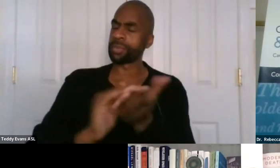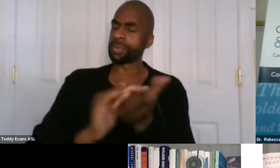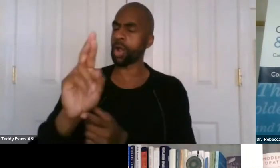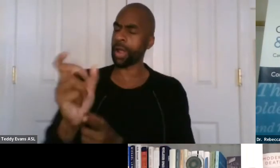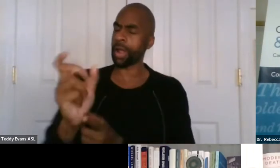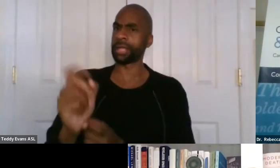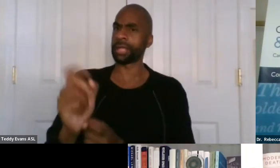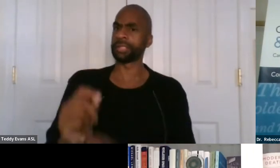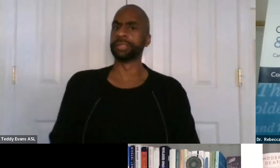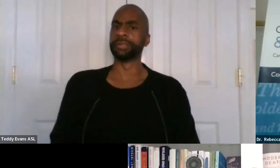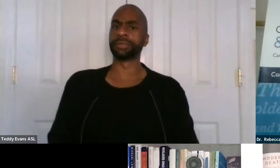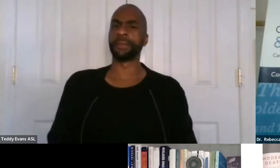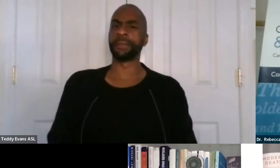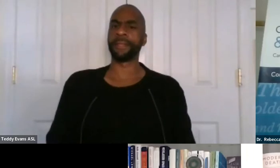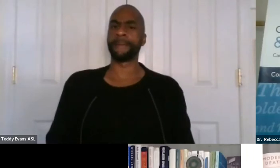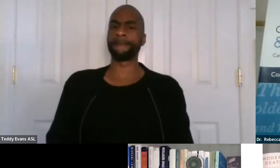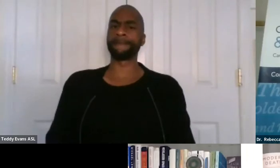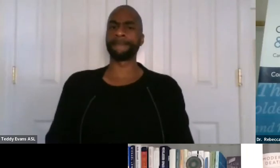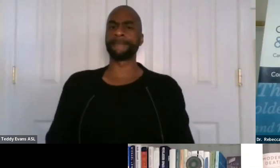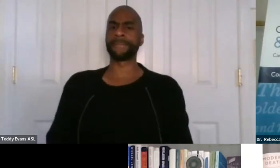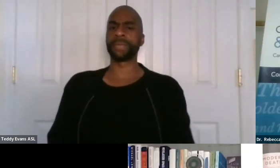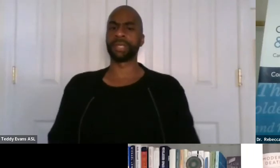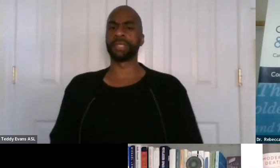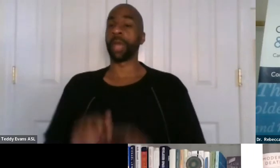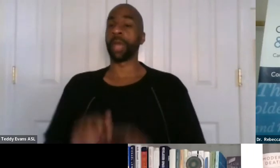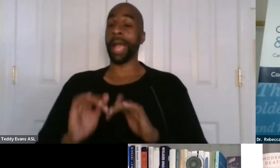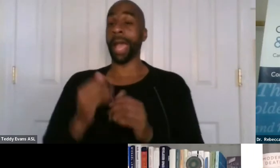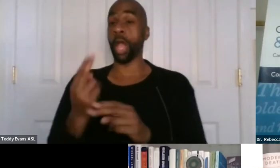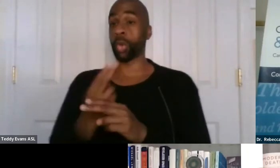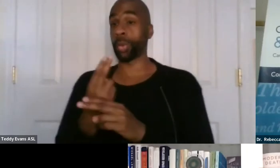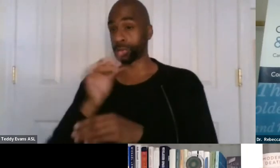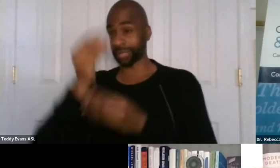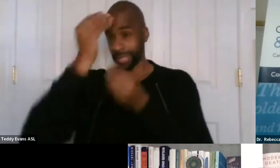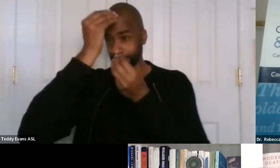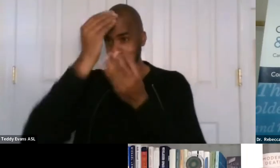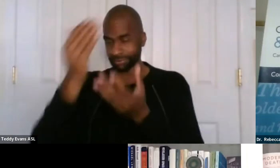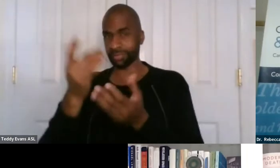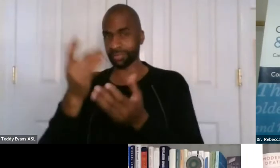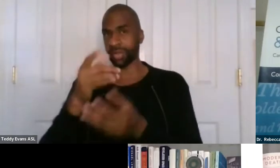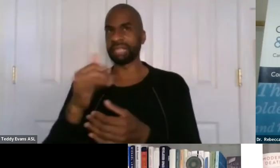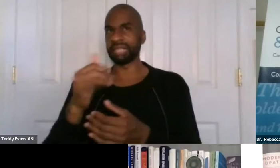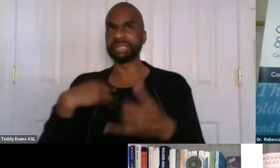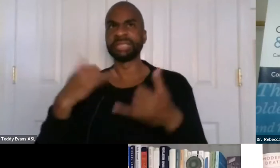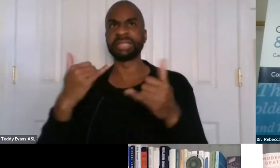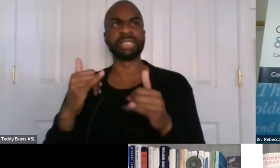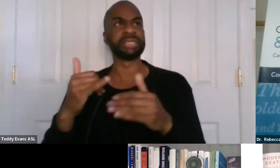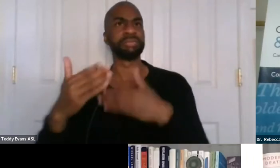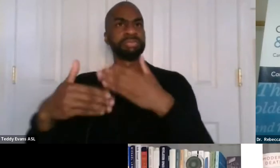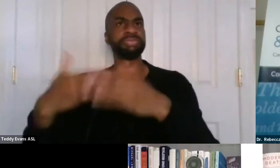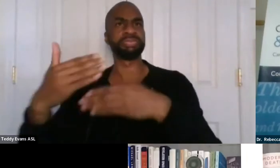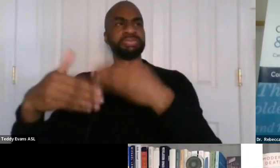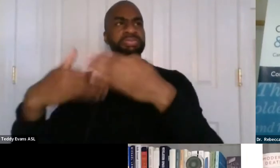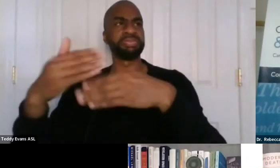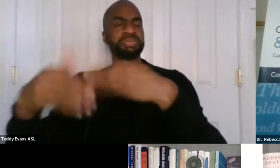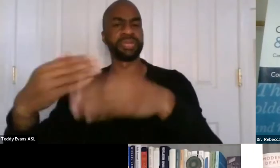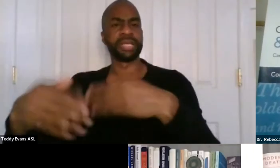and there's a lot, and I think how we use that data to change practice is still kind of ongoing. I'm